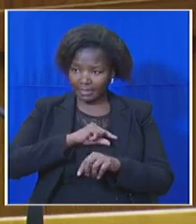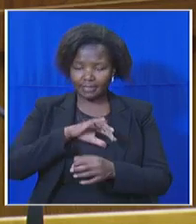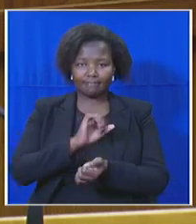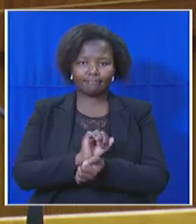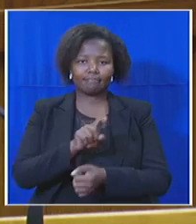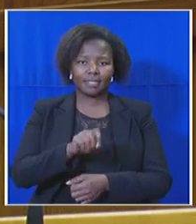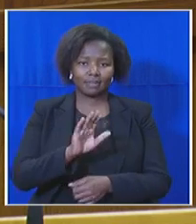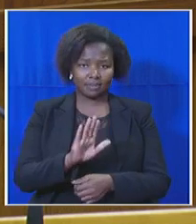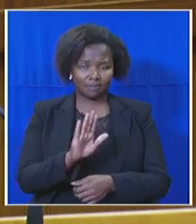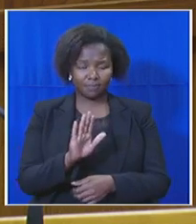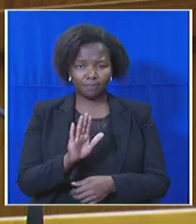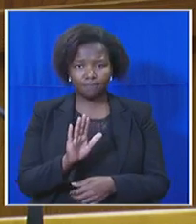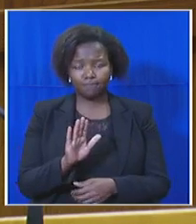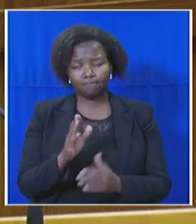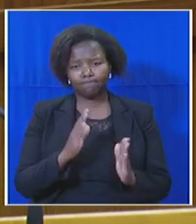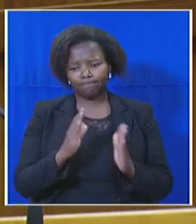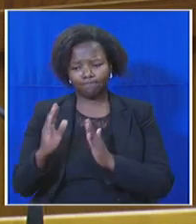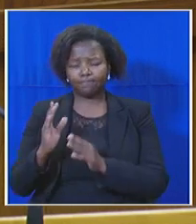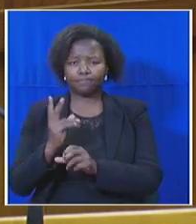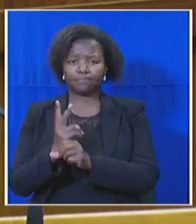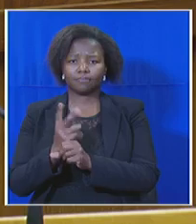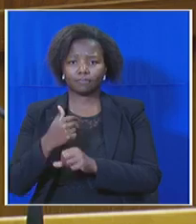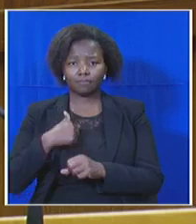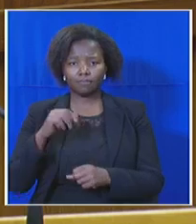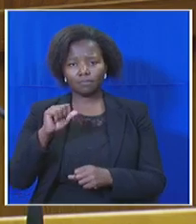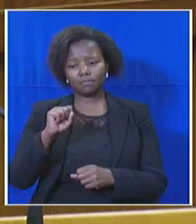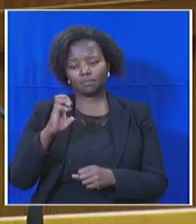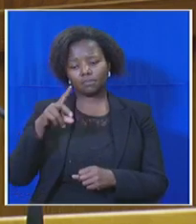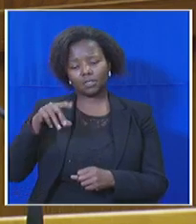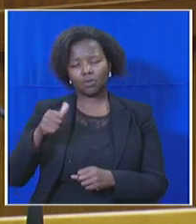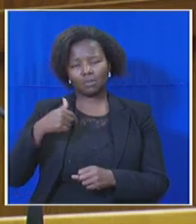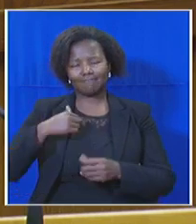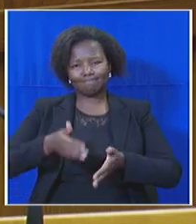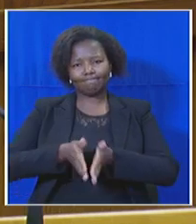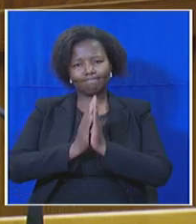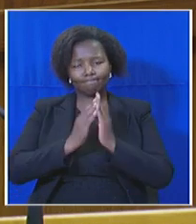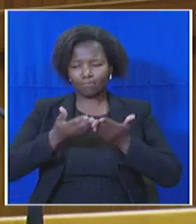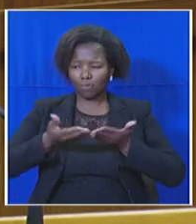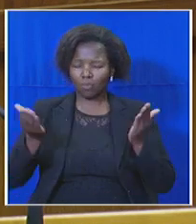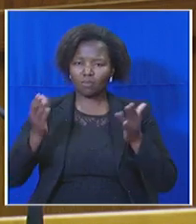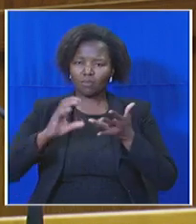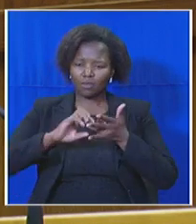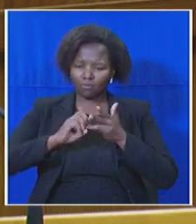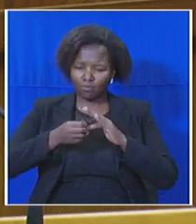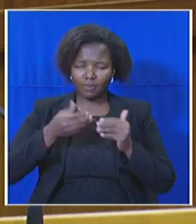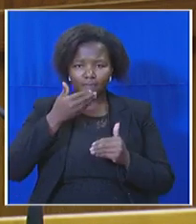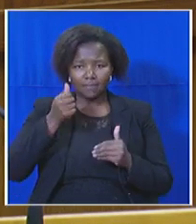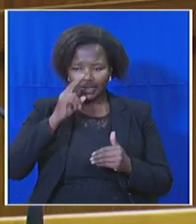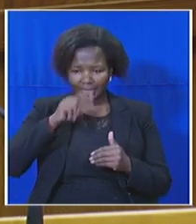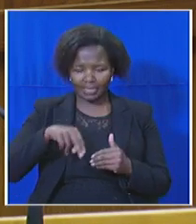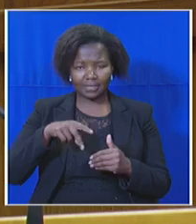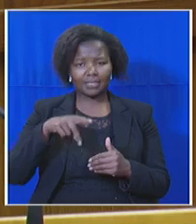managers. We once again as COPA make a call for all of us to exert all efforts to improve public